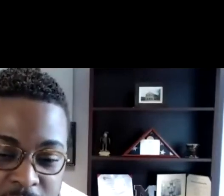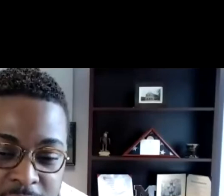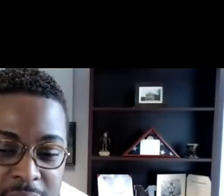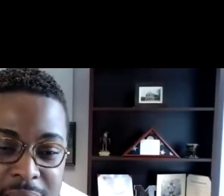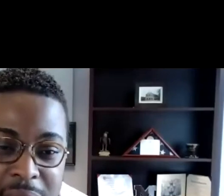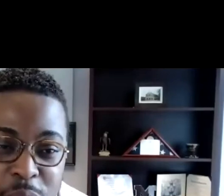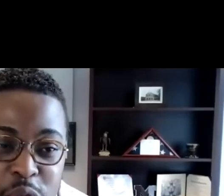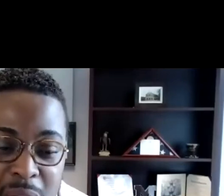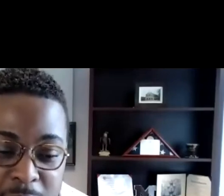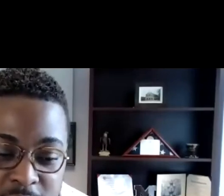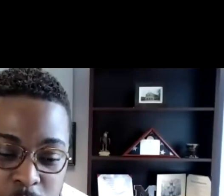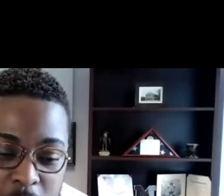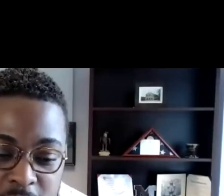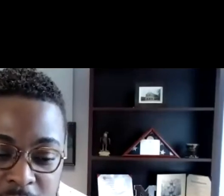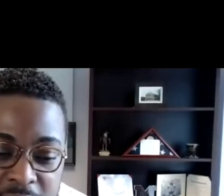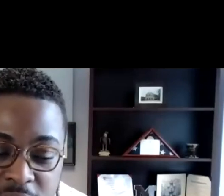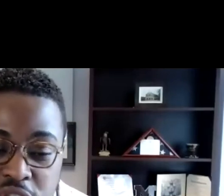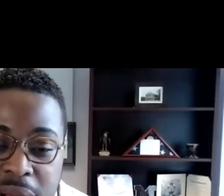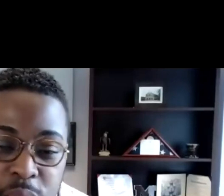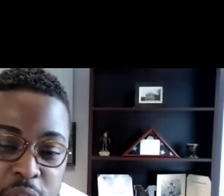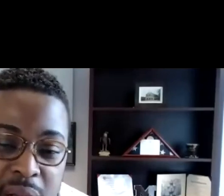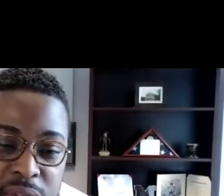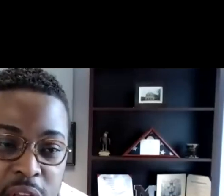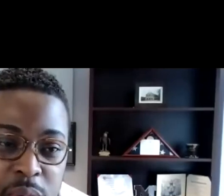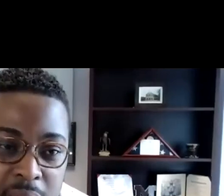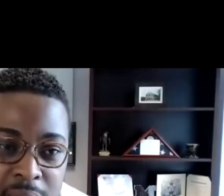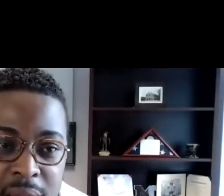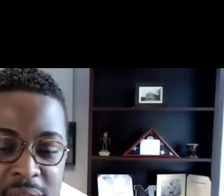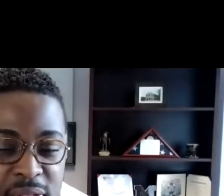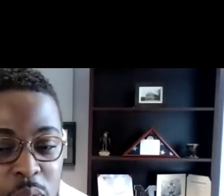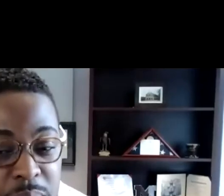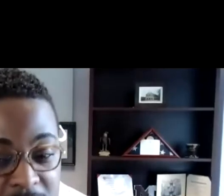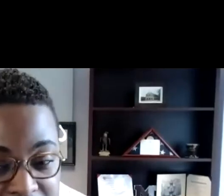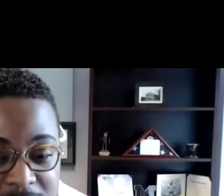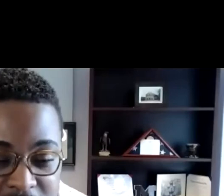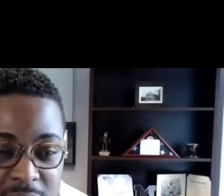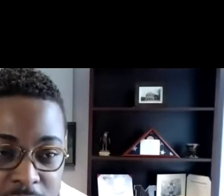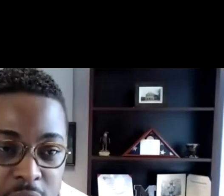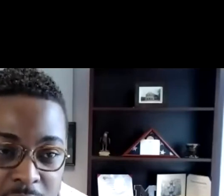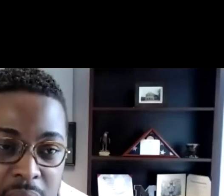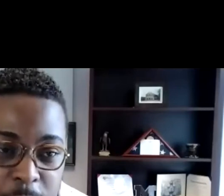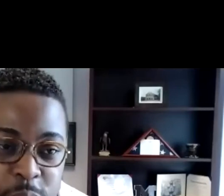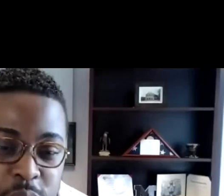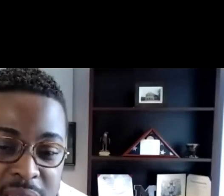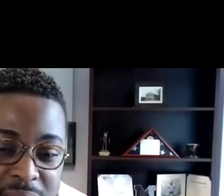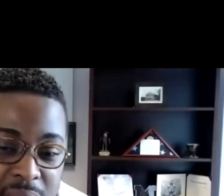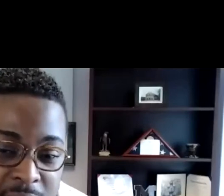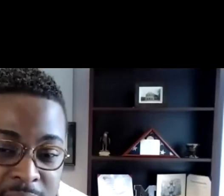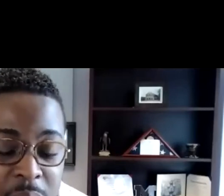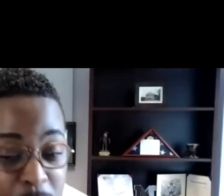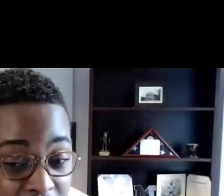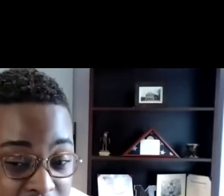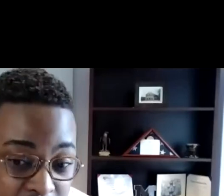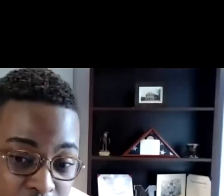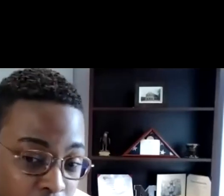conversation. And I will do my best. While we don't have the chat, we do have the Q&A, and there will be a designated Q&A opportunity at the